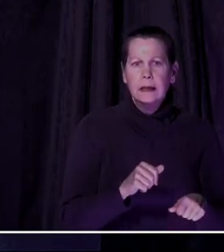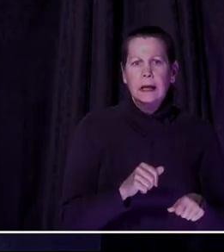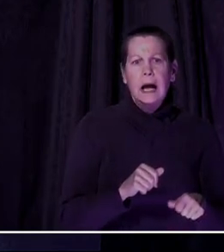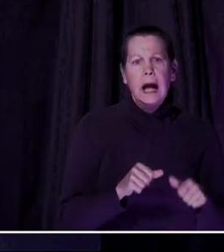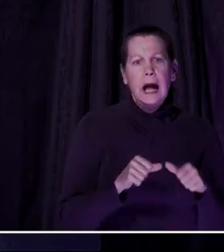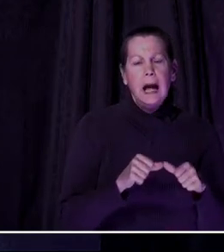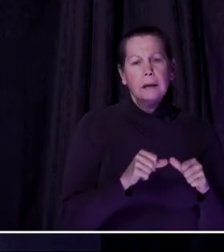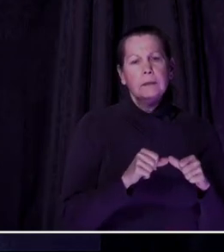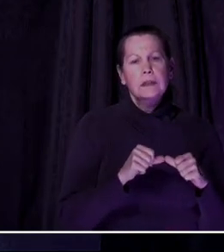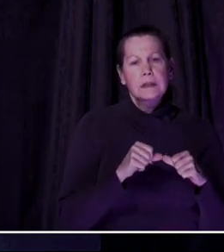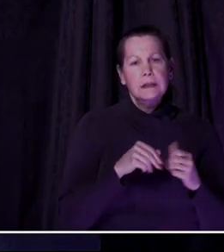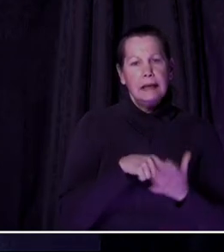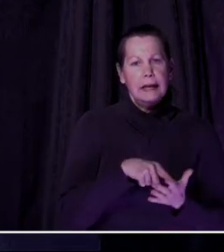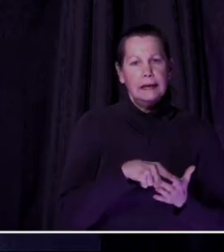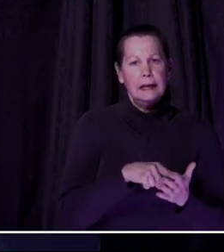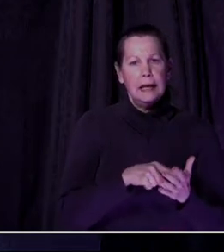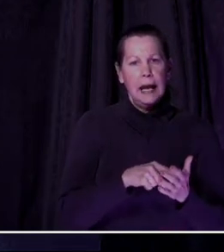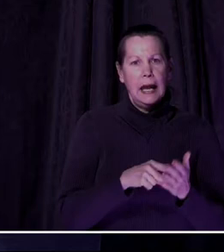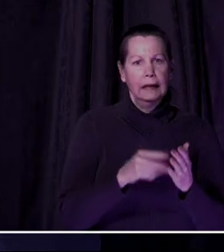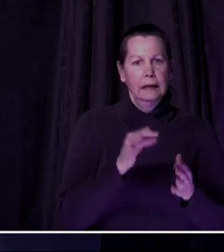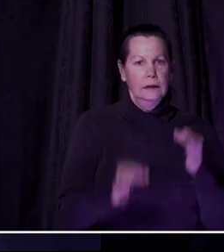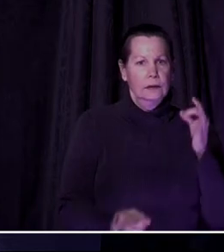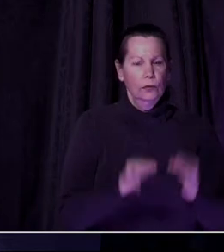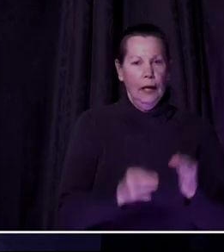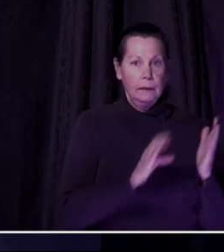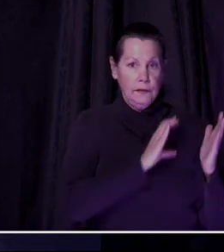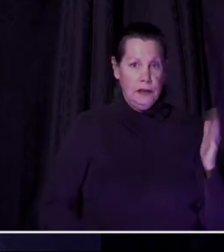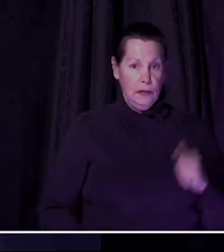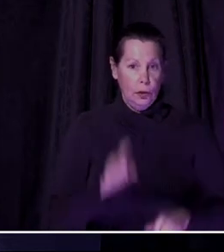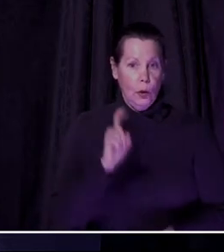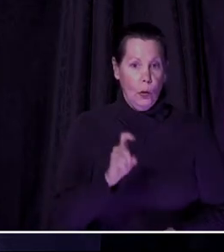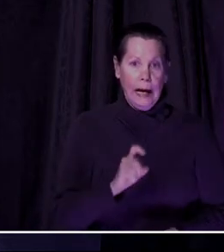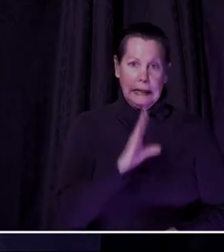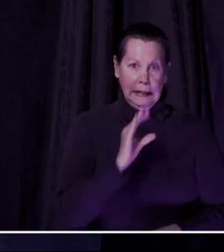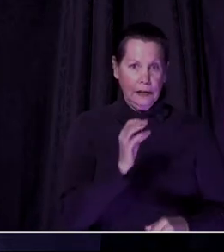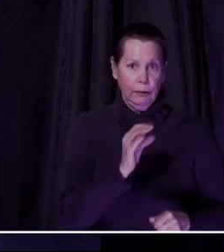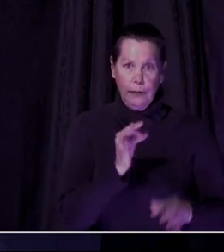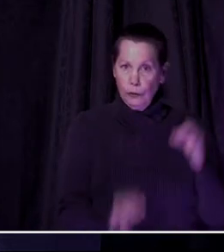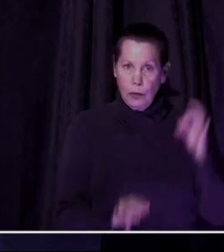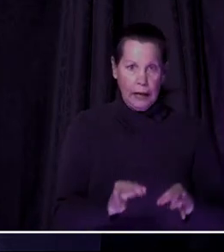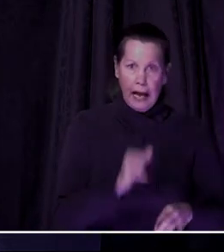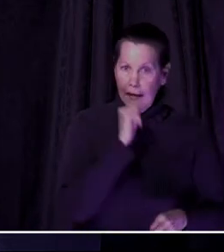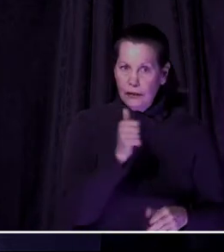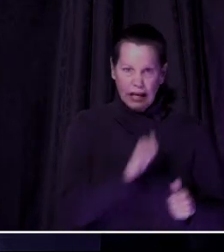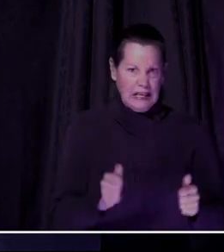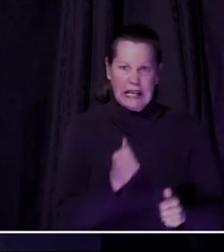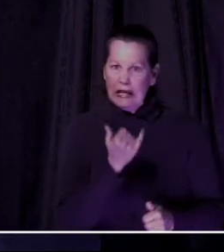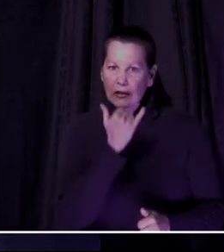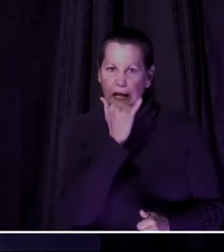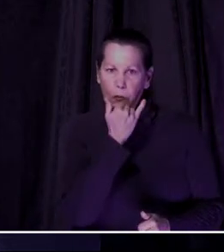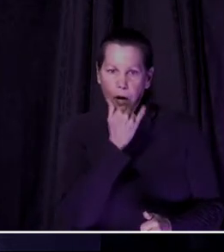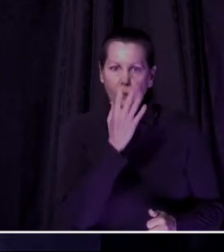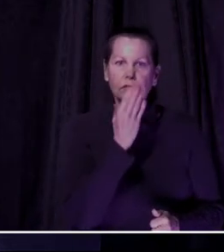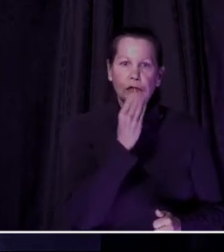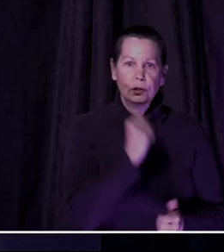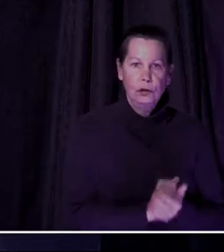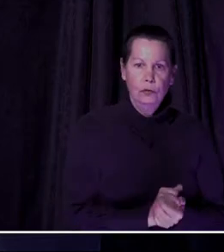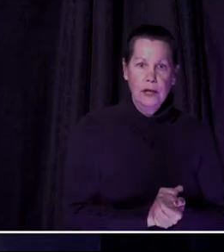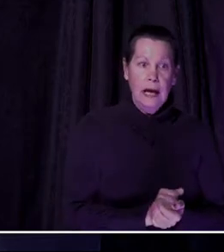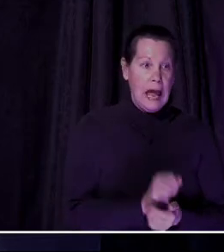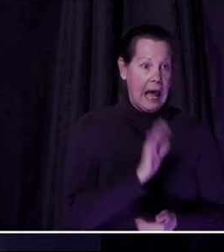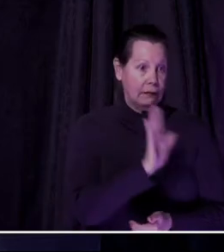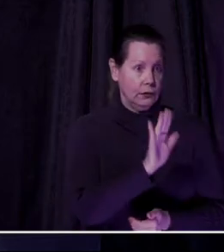tribunal where I ought to be tried. I have done no wrong to the Jews, as even you